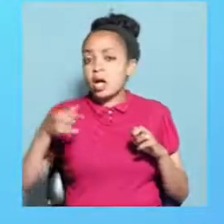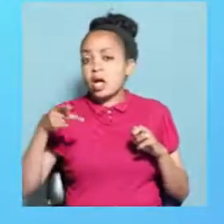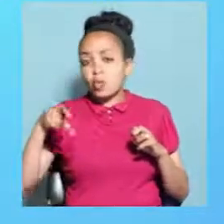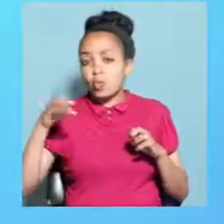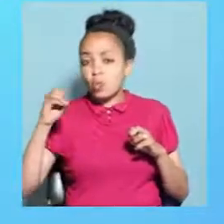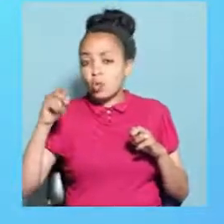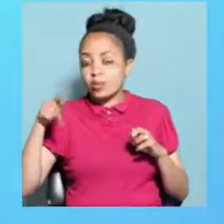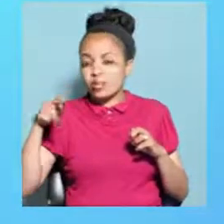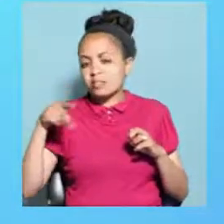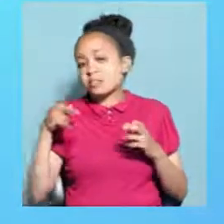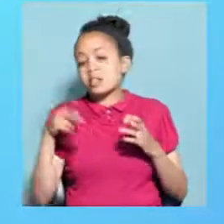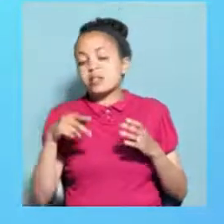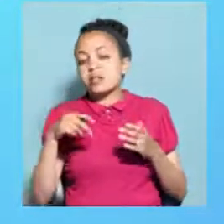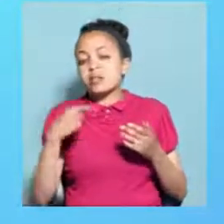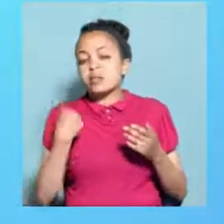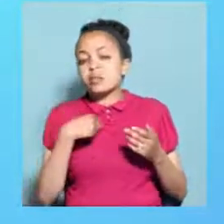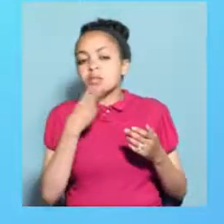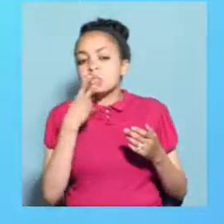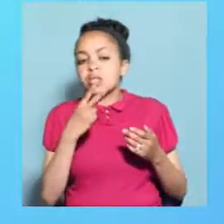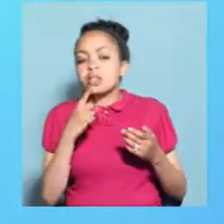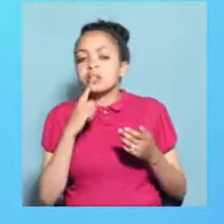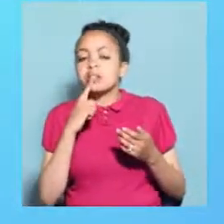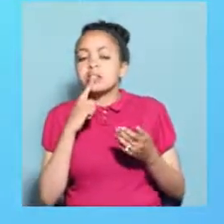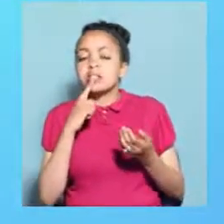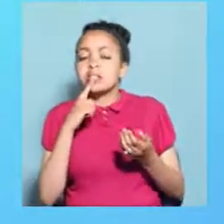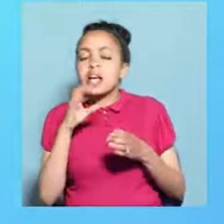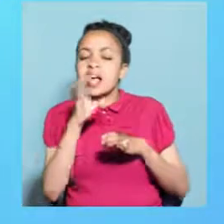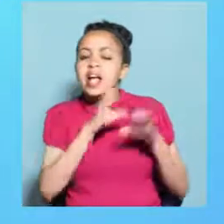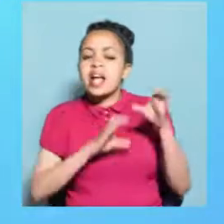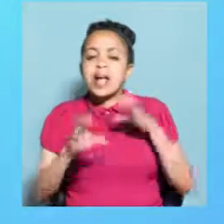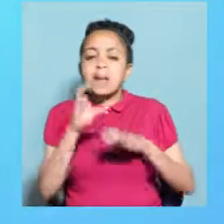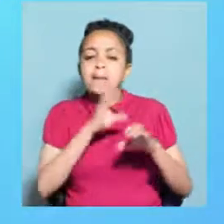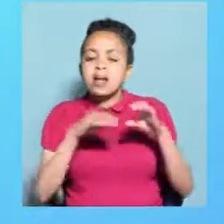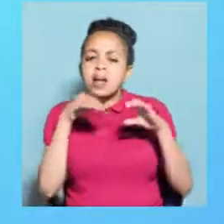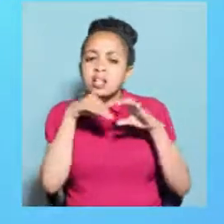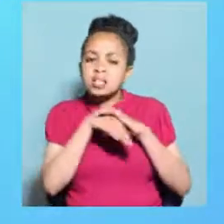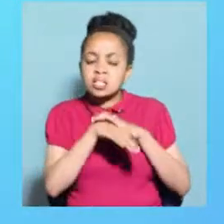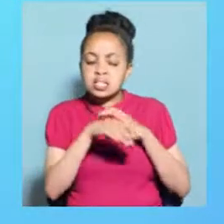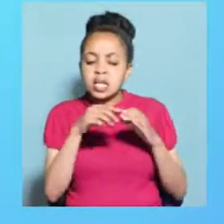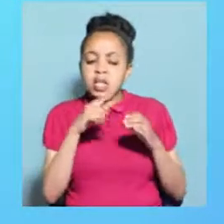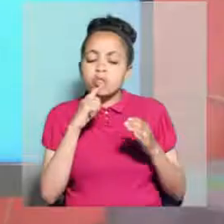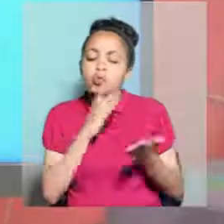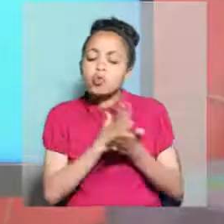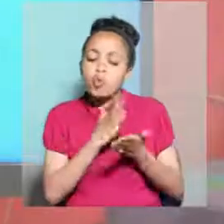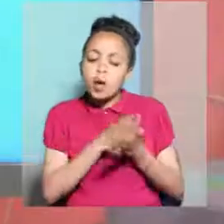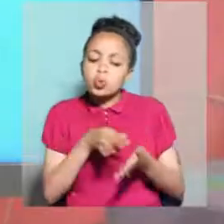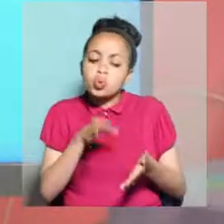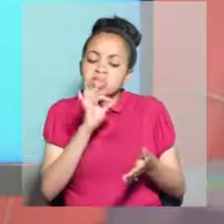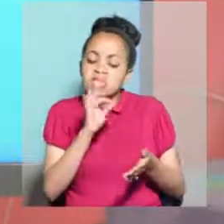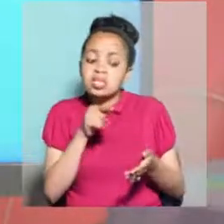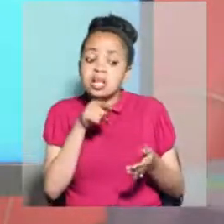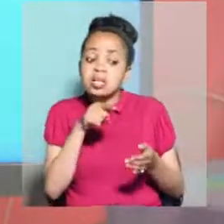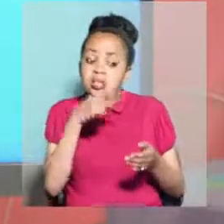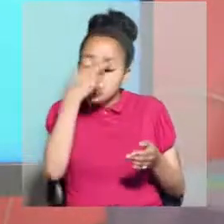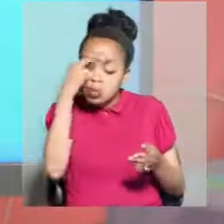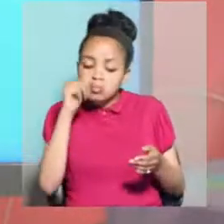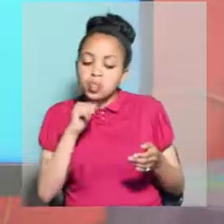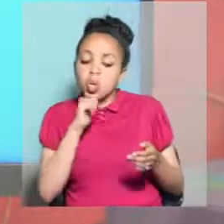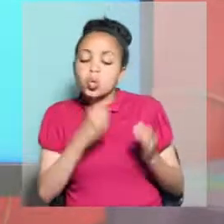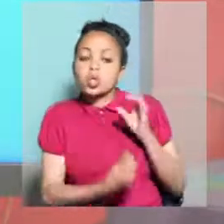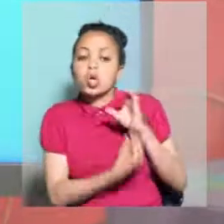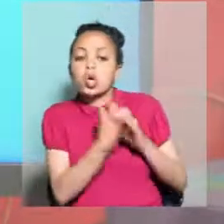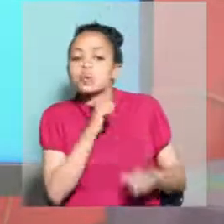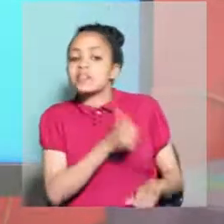there is chemical in tomatoes that stop seed germinating in tomatoes. It may not be true. We must